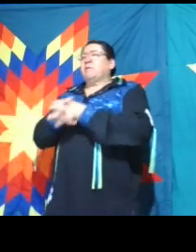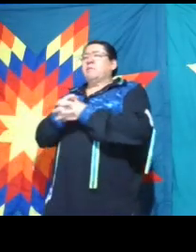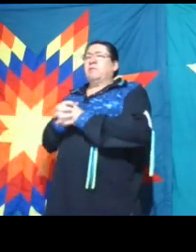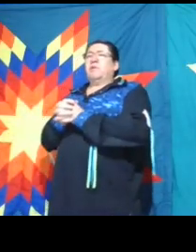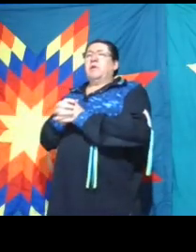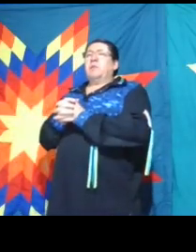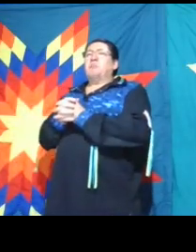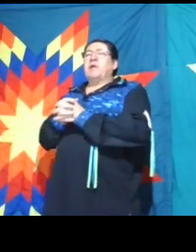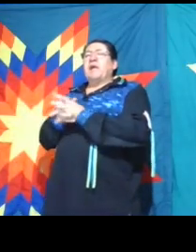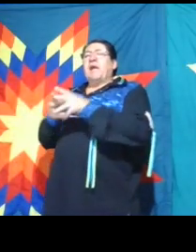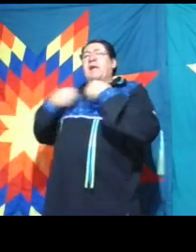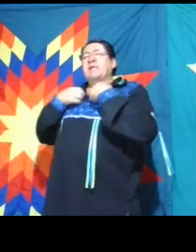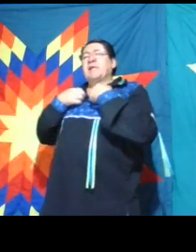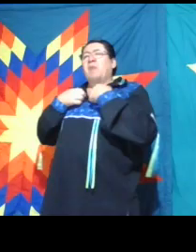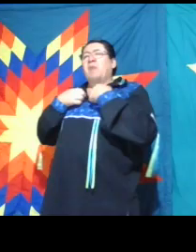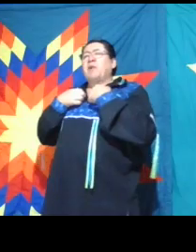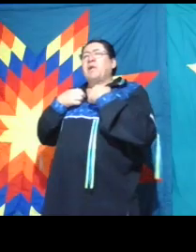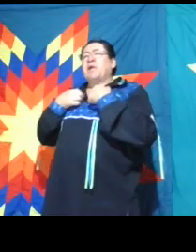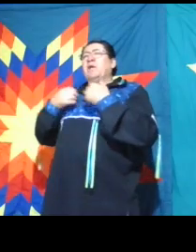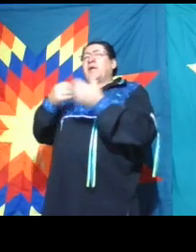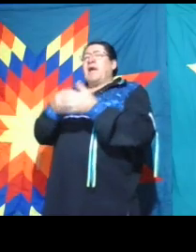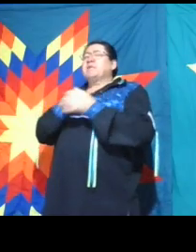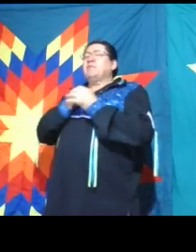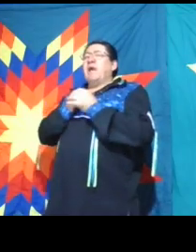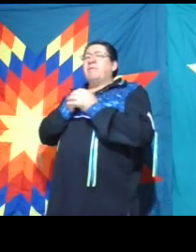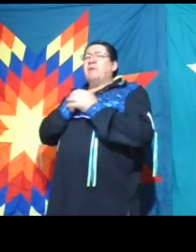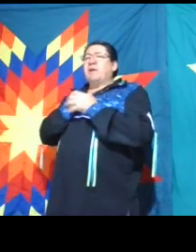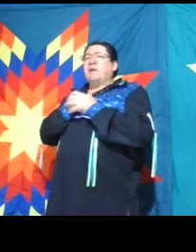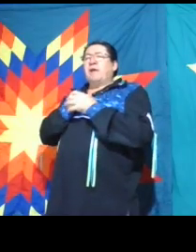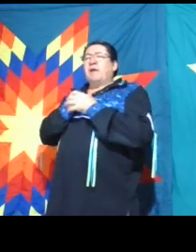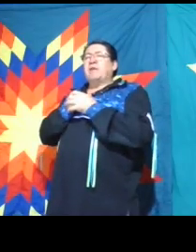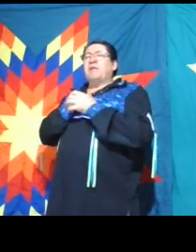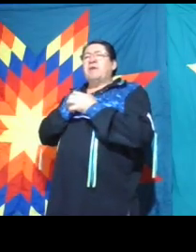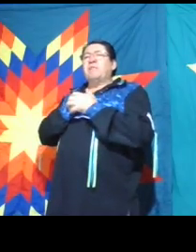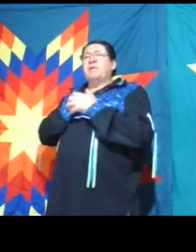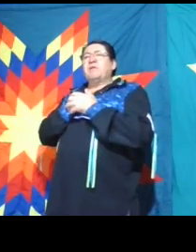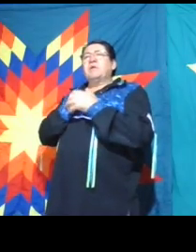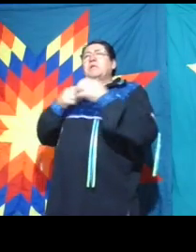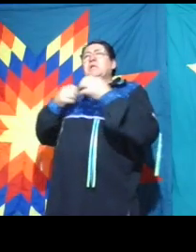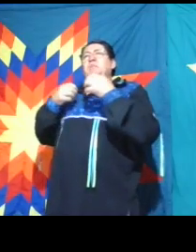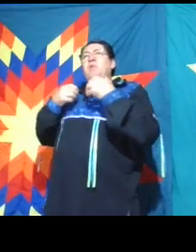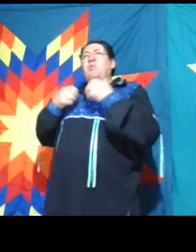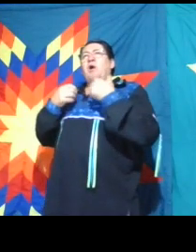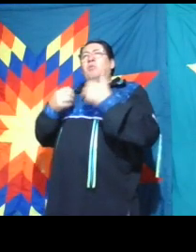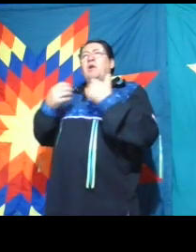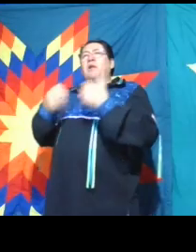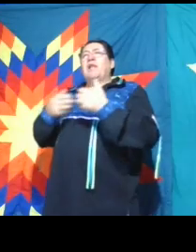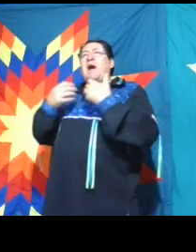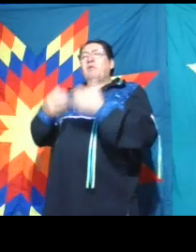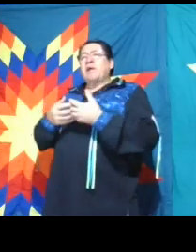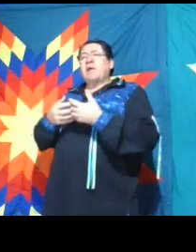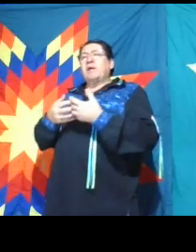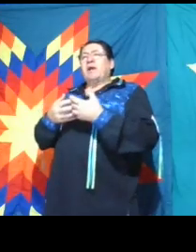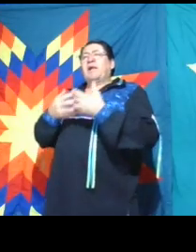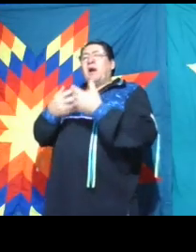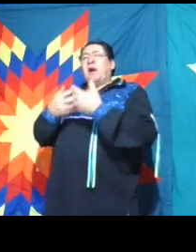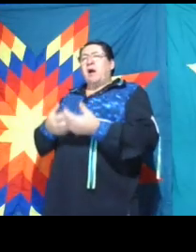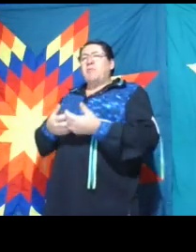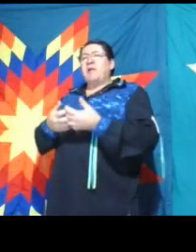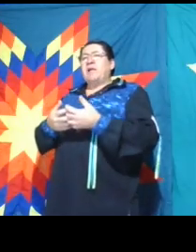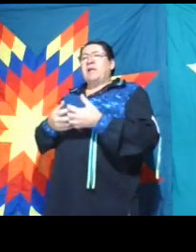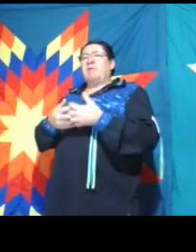in? But again, as a company, yes, we have to conduct our interview, but we're allowing